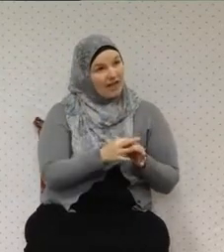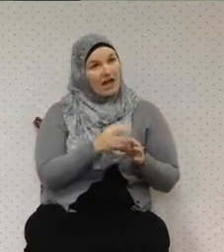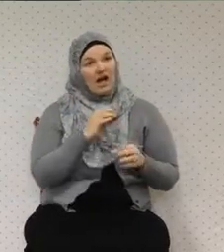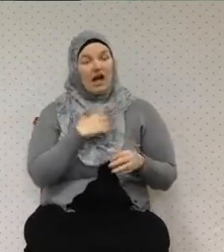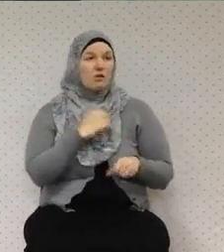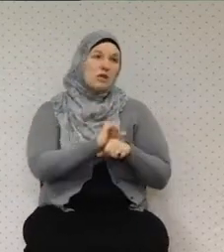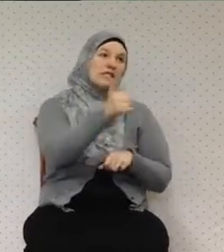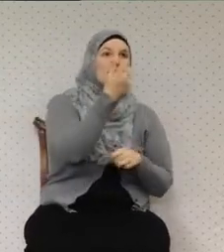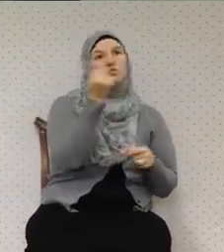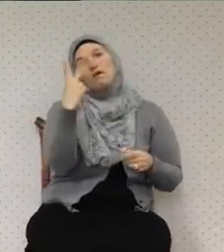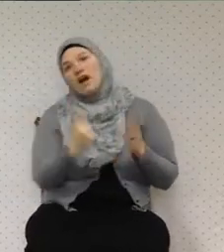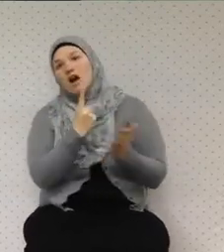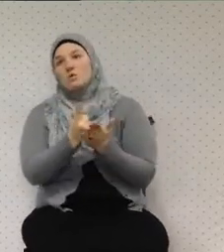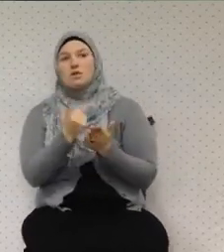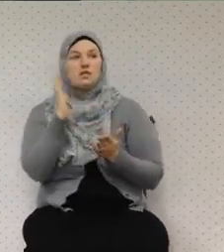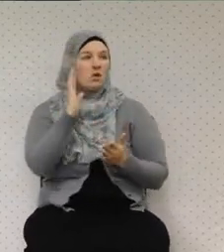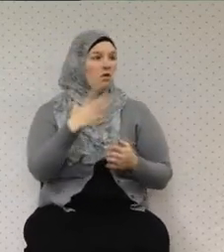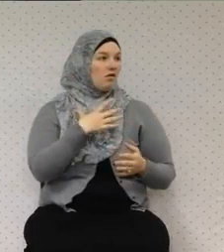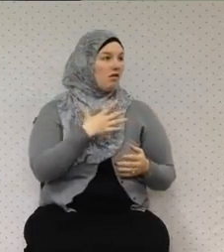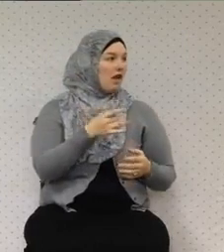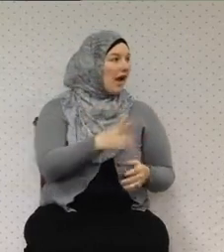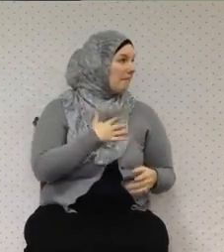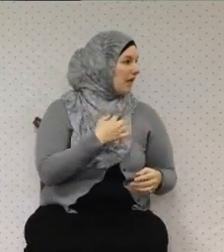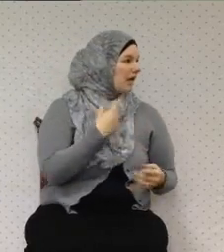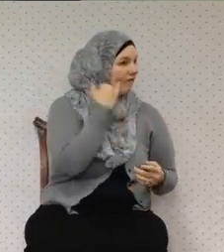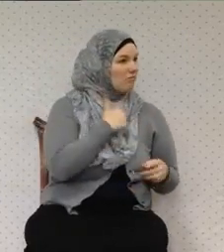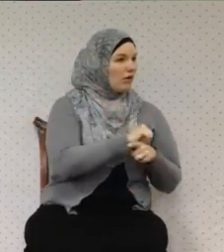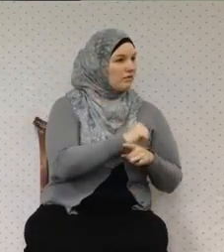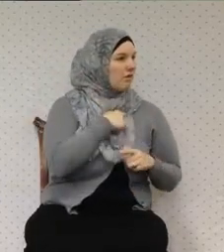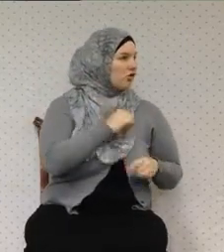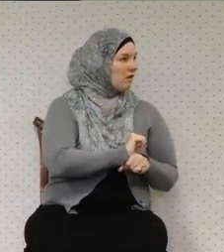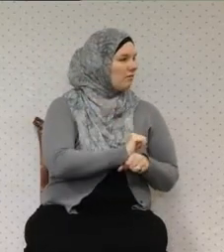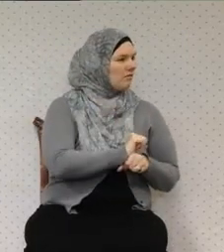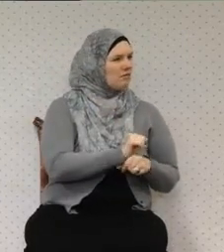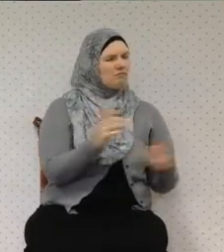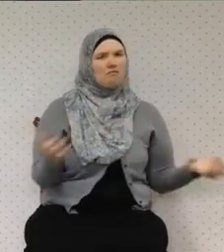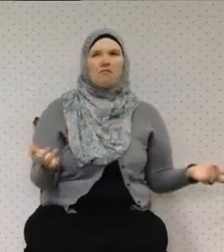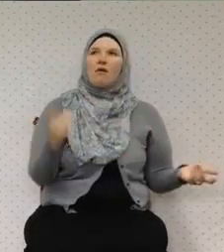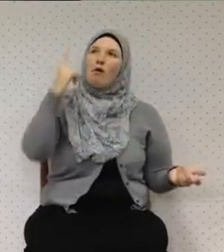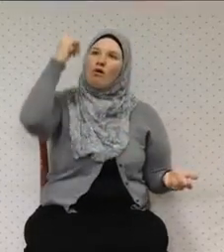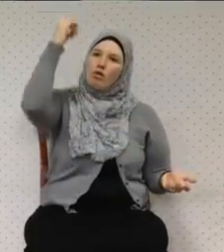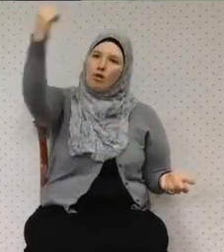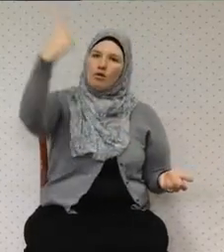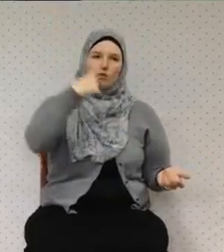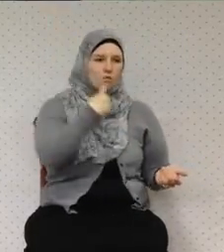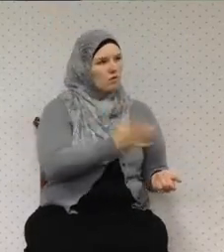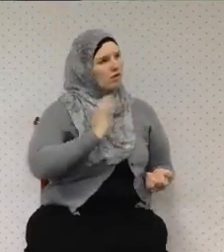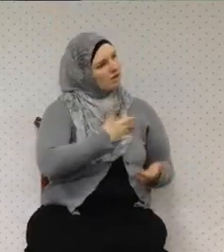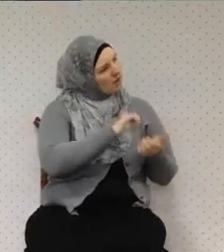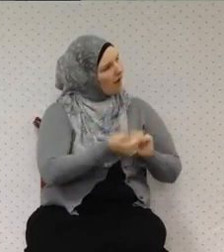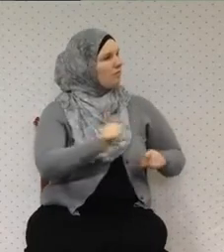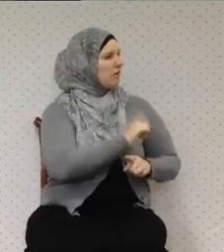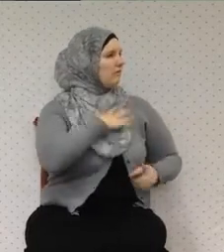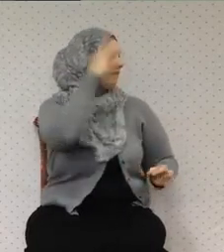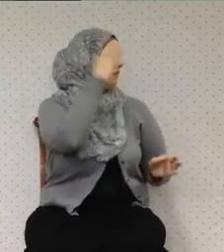10, 12 hours. All of those as if Allah did not tell us how to practice your